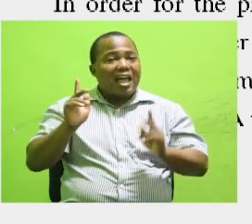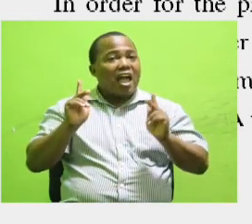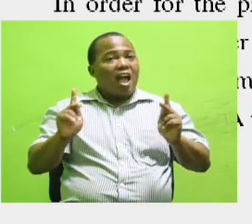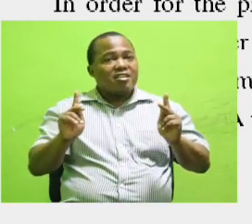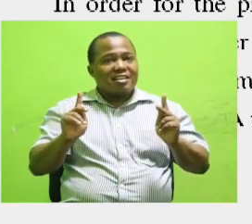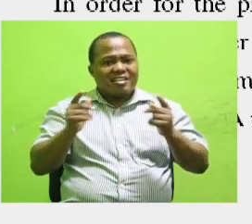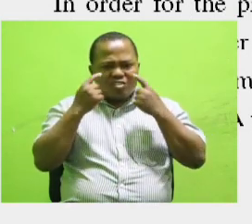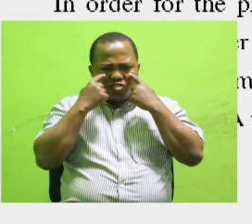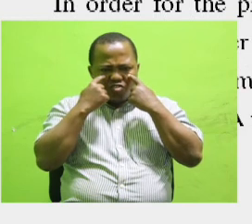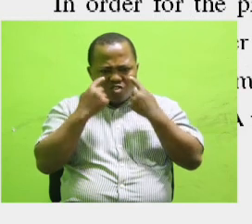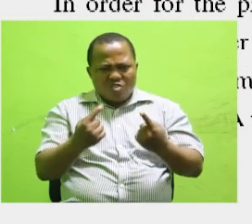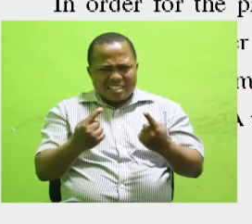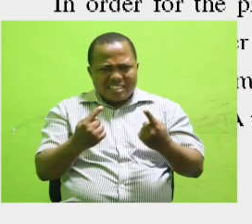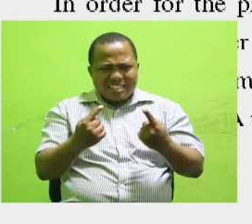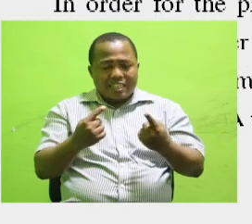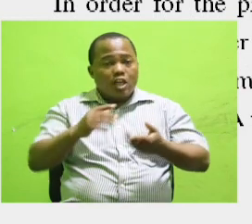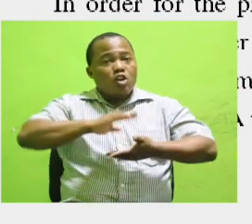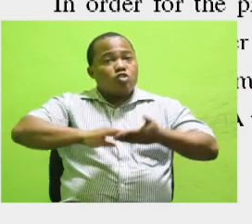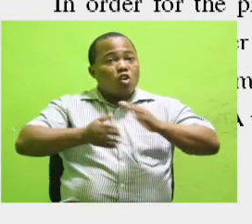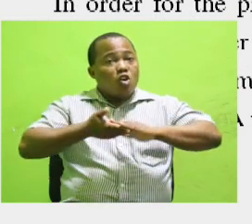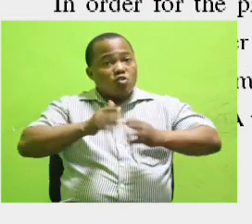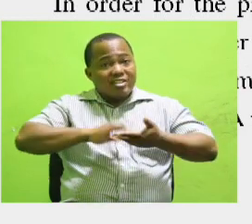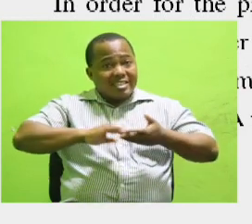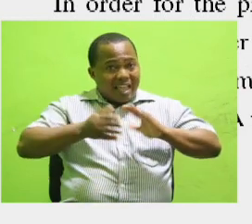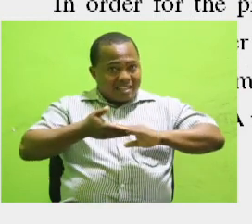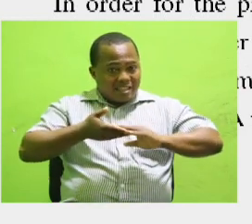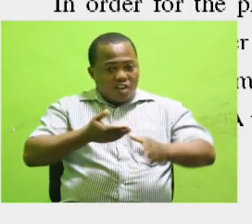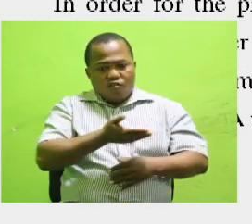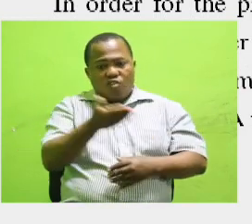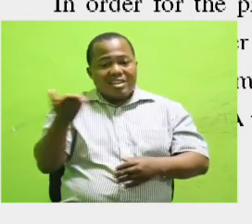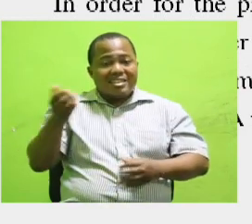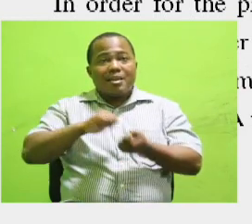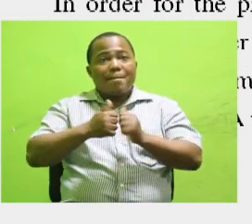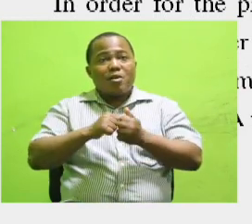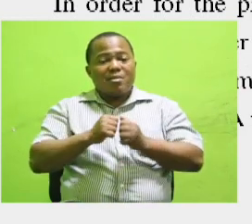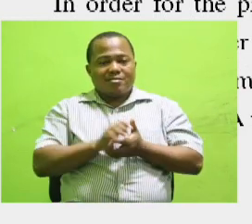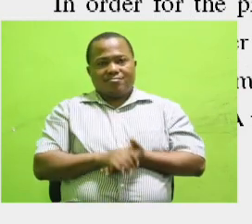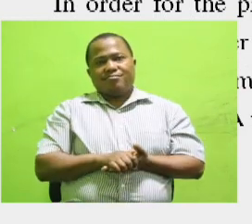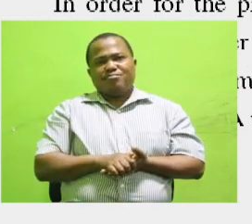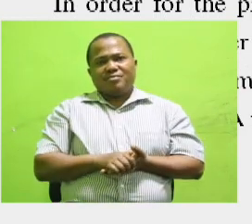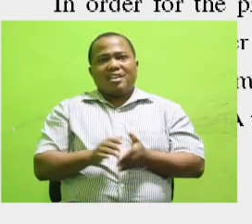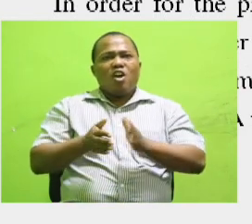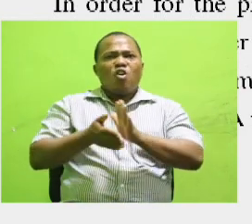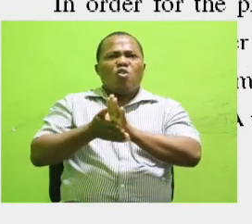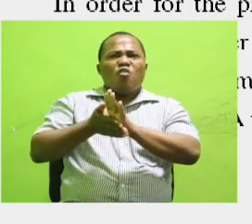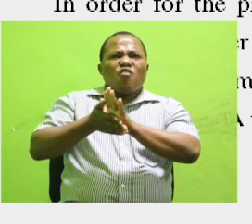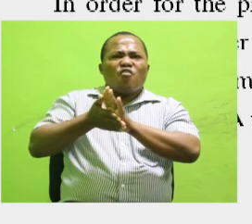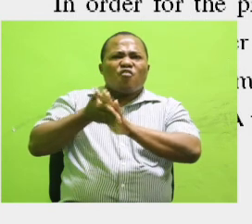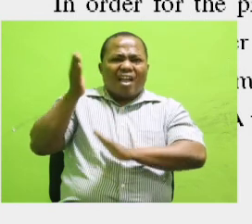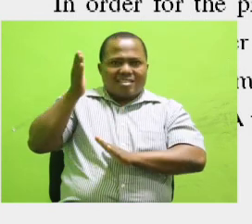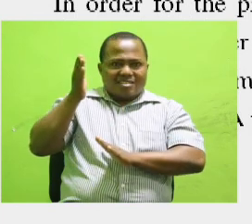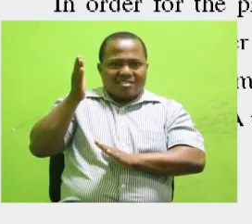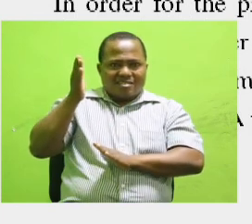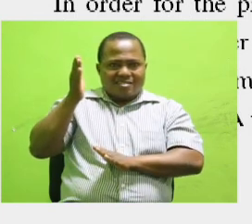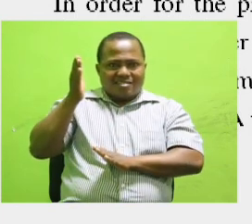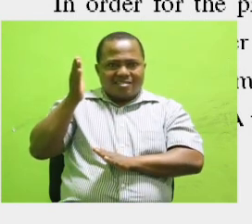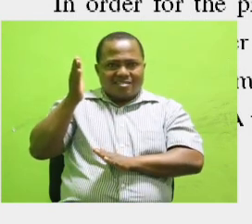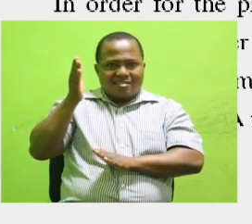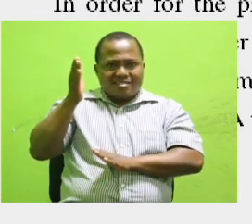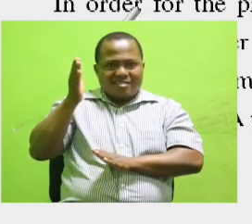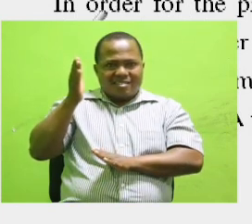looking into the solutions for these problems, first of all, there should be a good